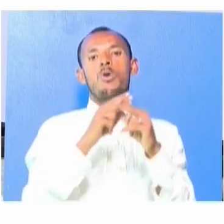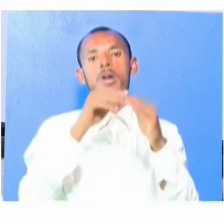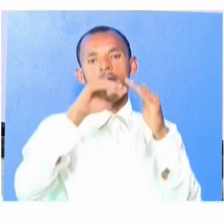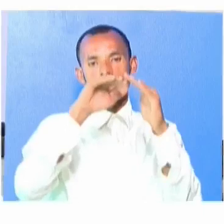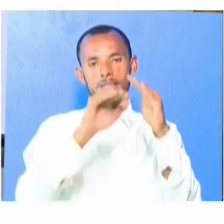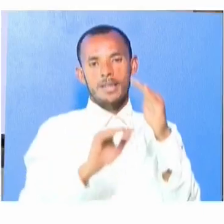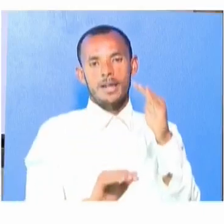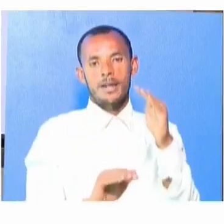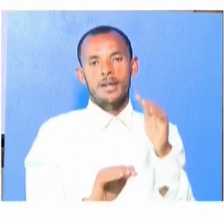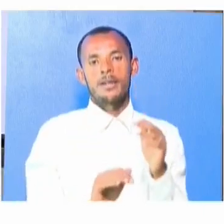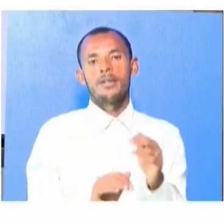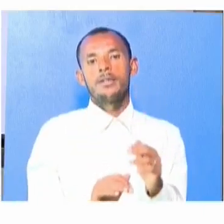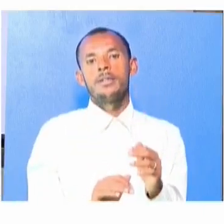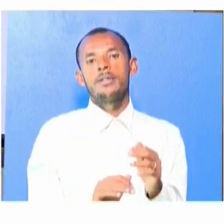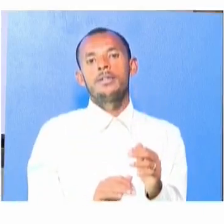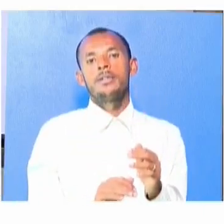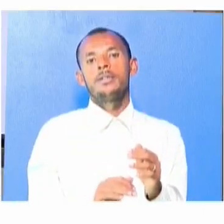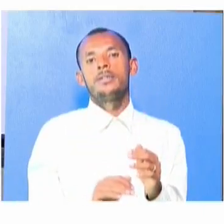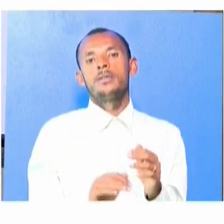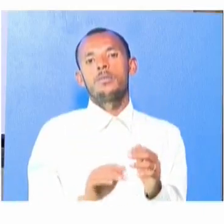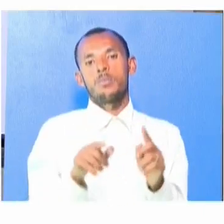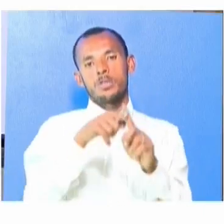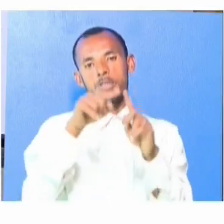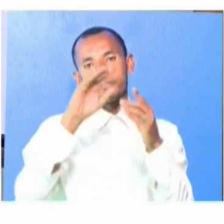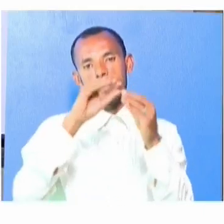And negative numbers